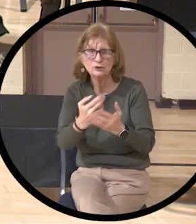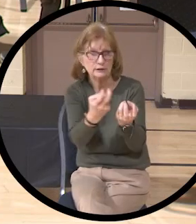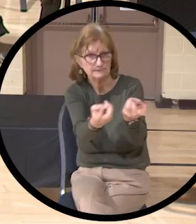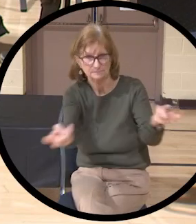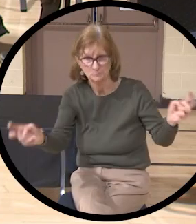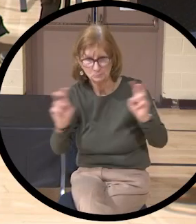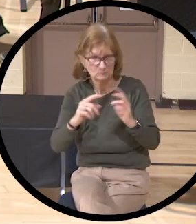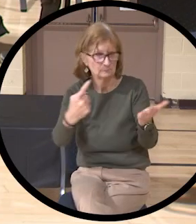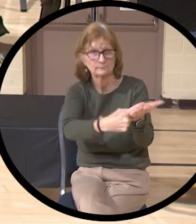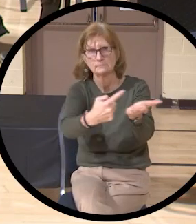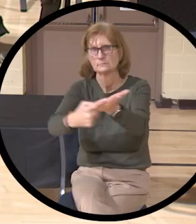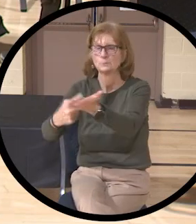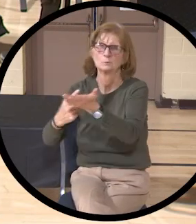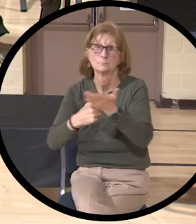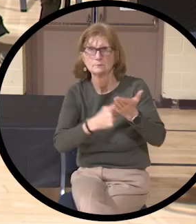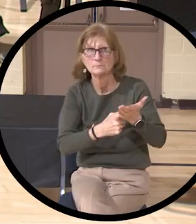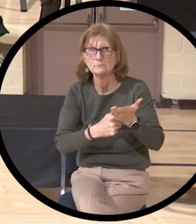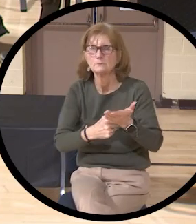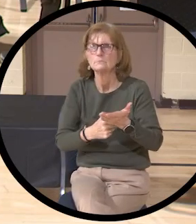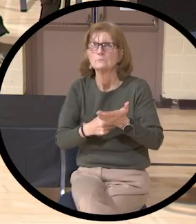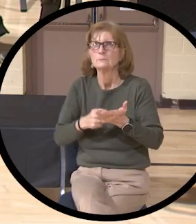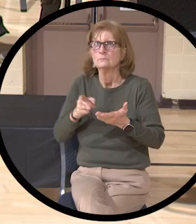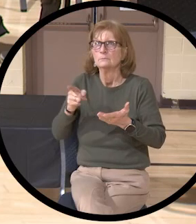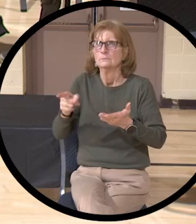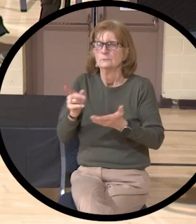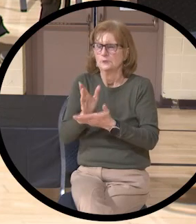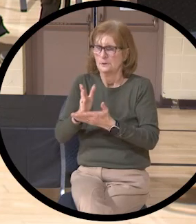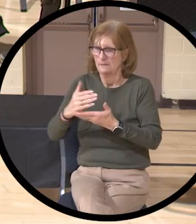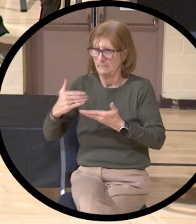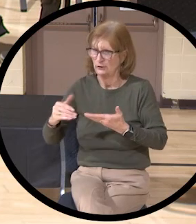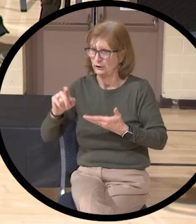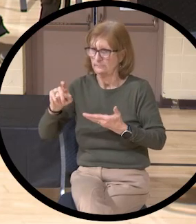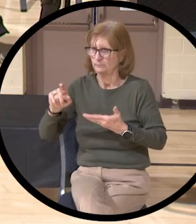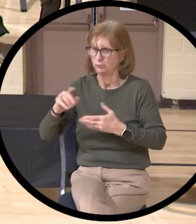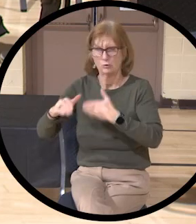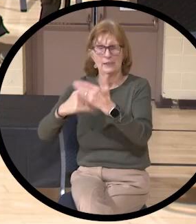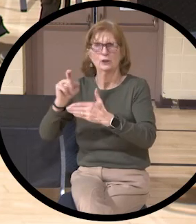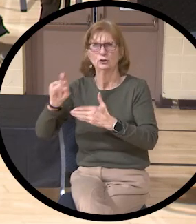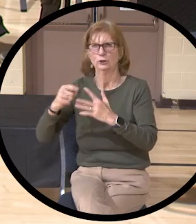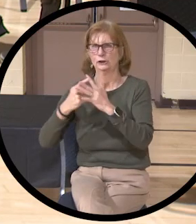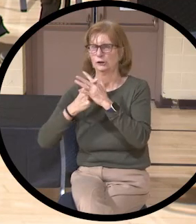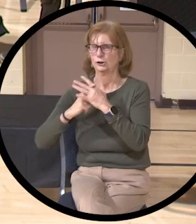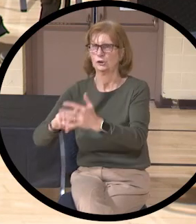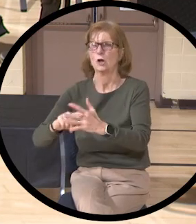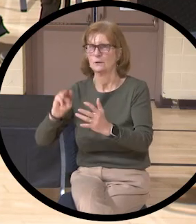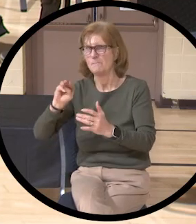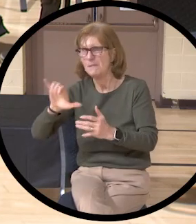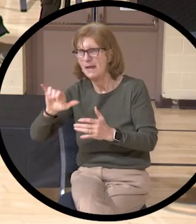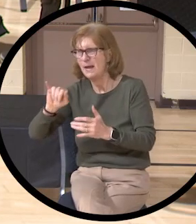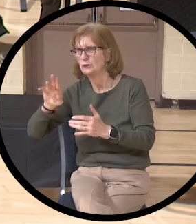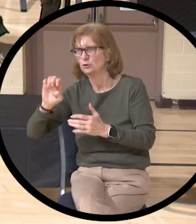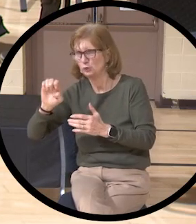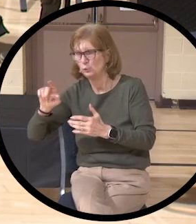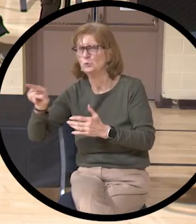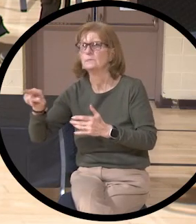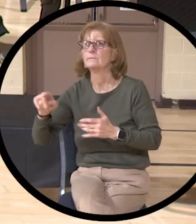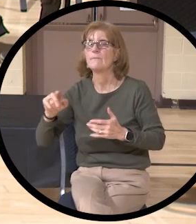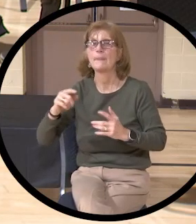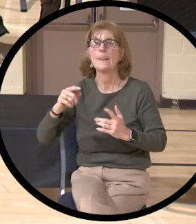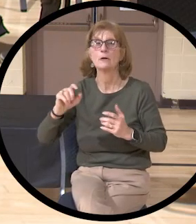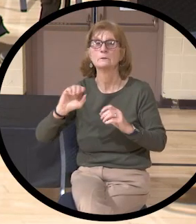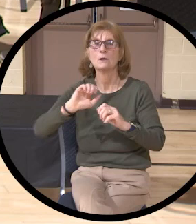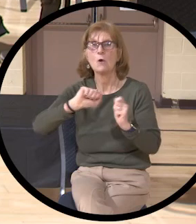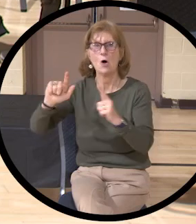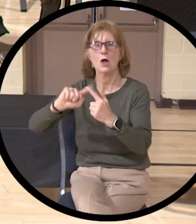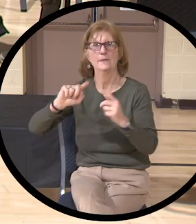cycle that should kick off in May, June of this year, where we take preliminary feedback. The departments listen